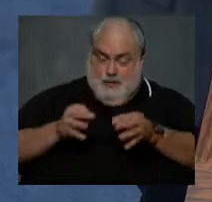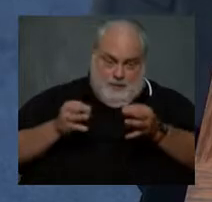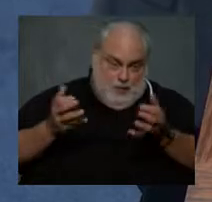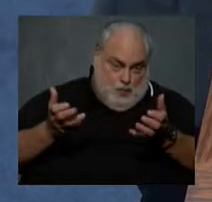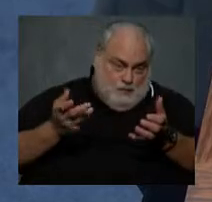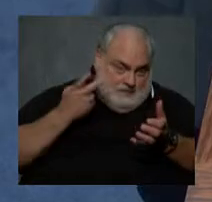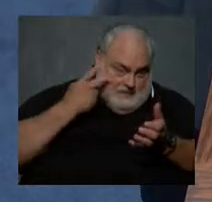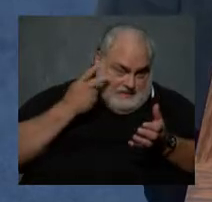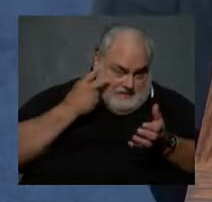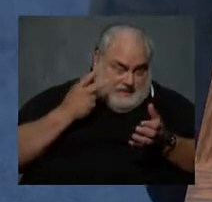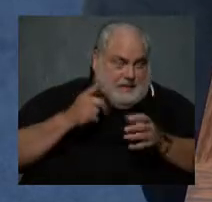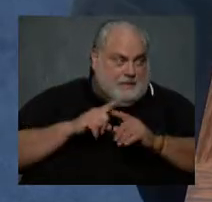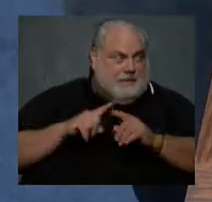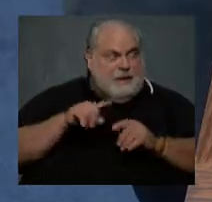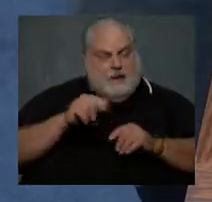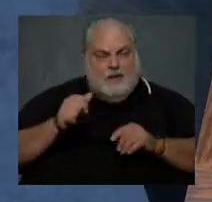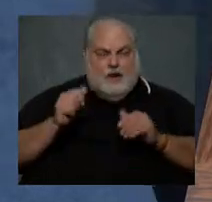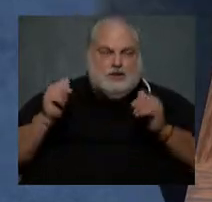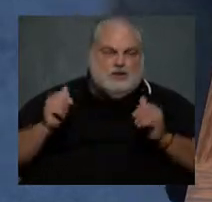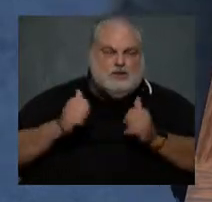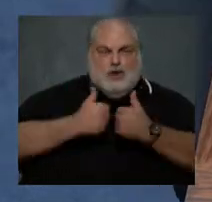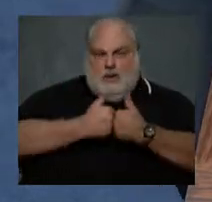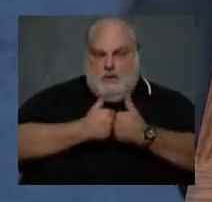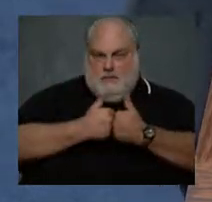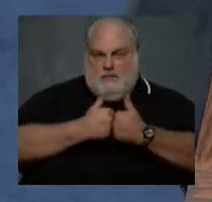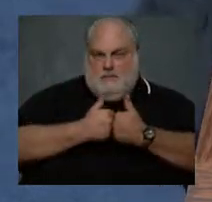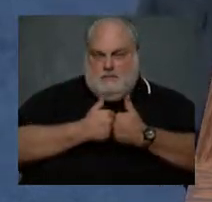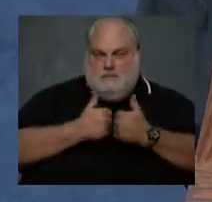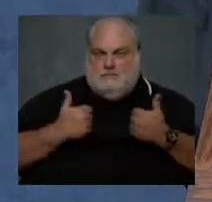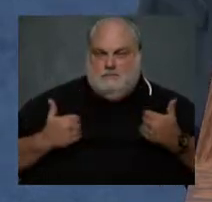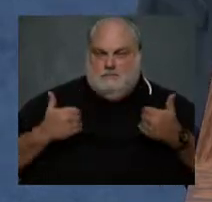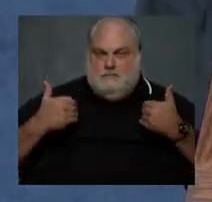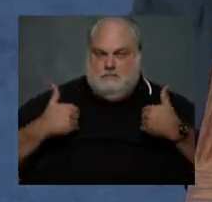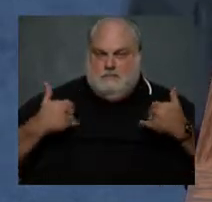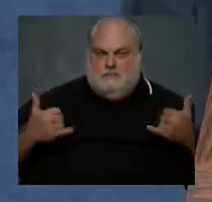Yeah, so that's another one of the challenges is that the